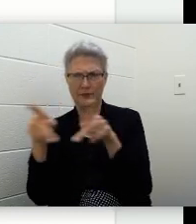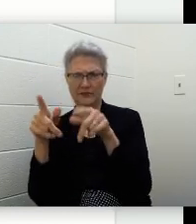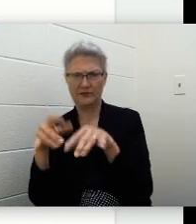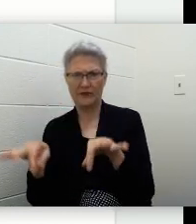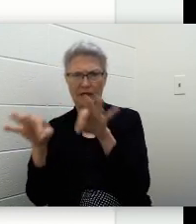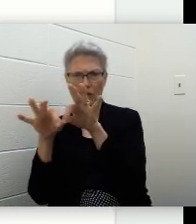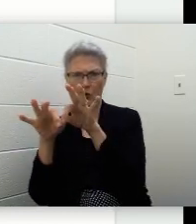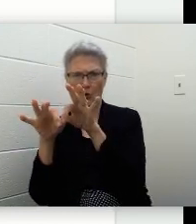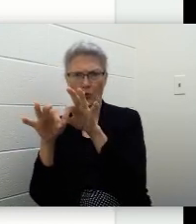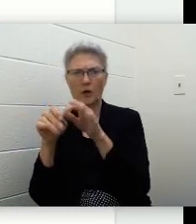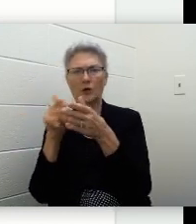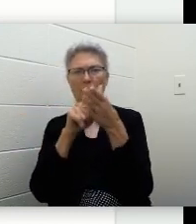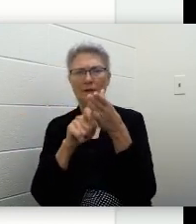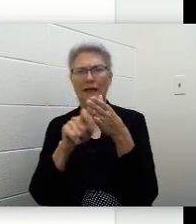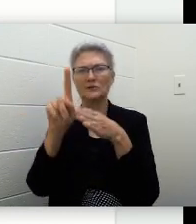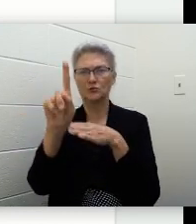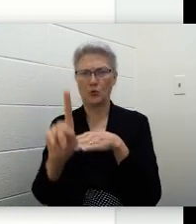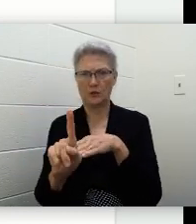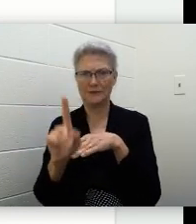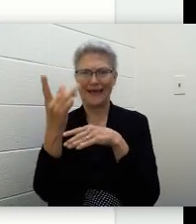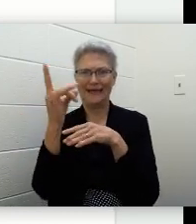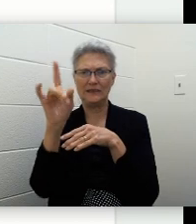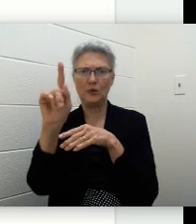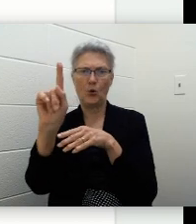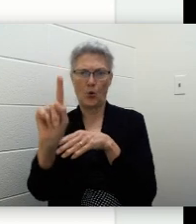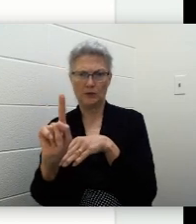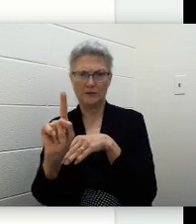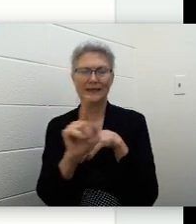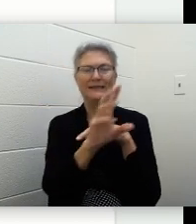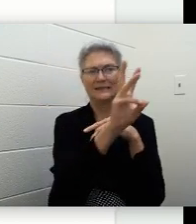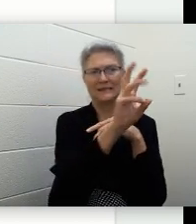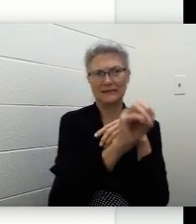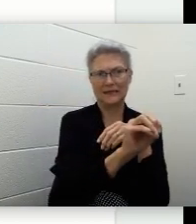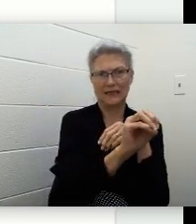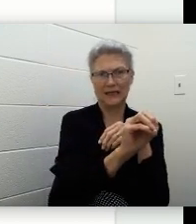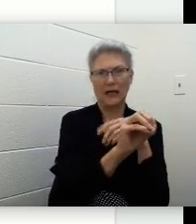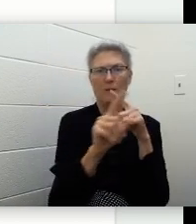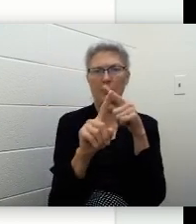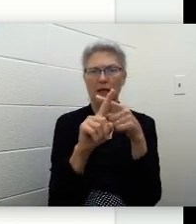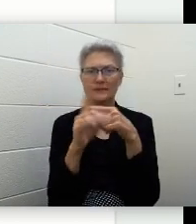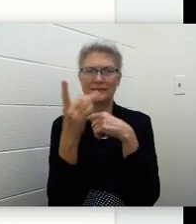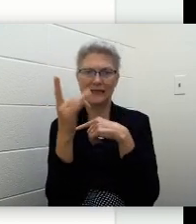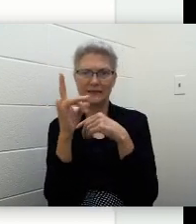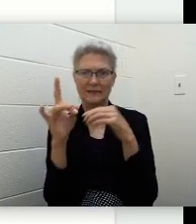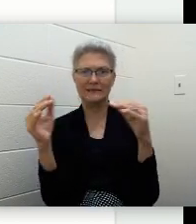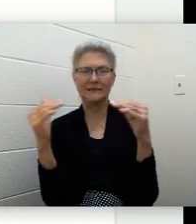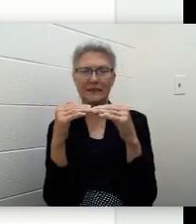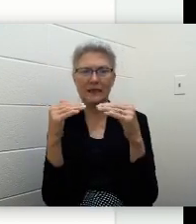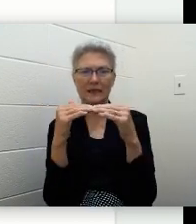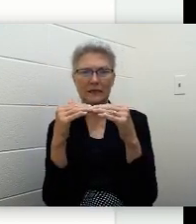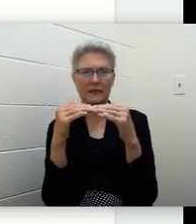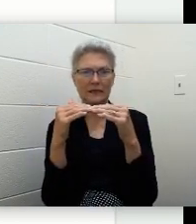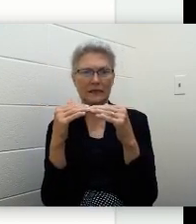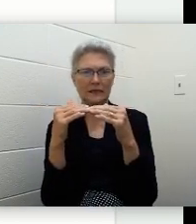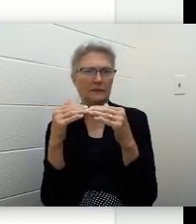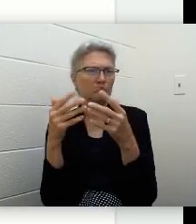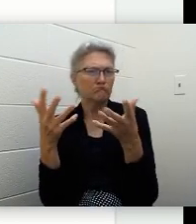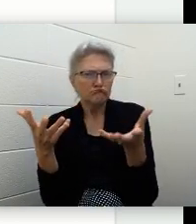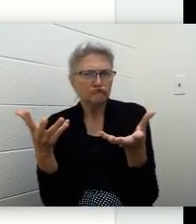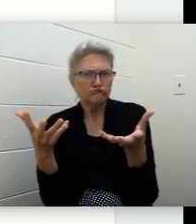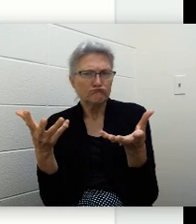could just write that as ones. So we have 60 plus 18, well, 60 plus